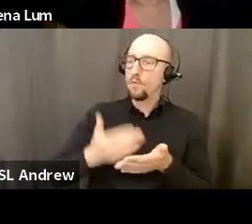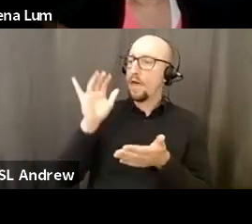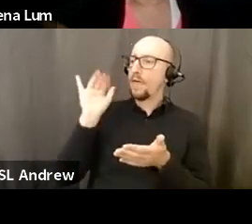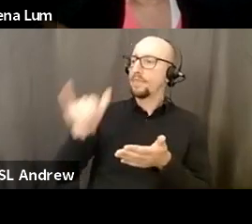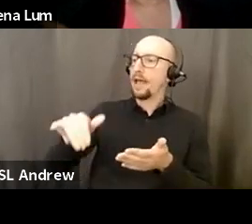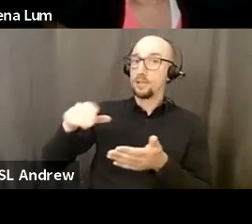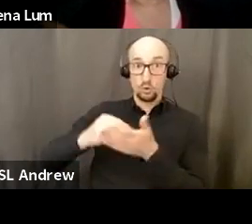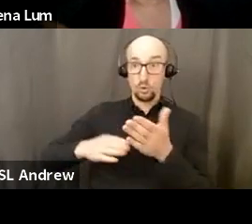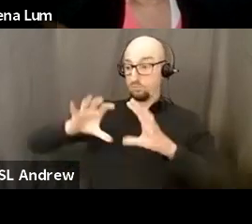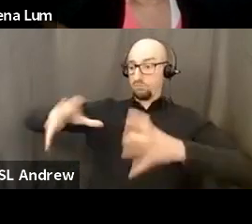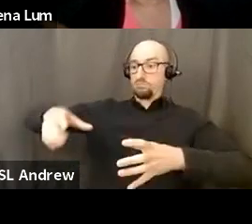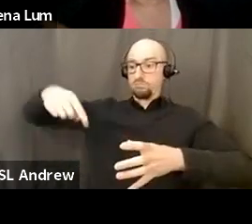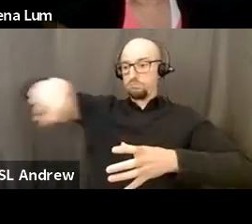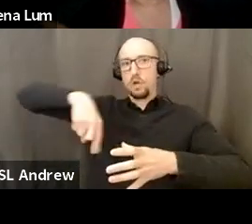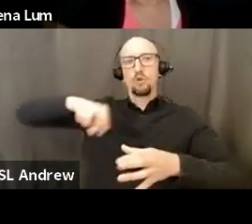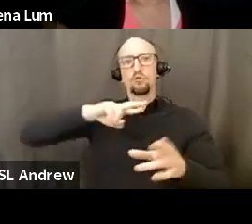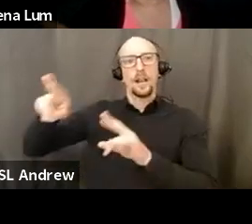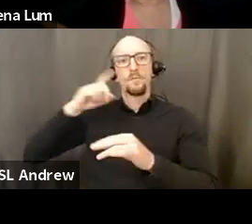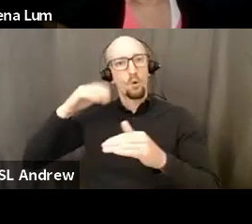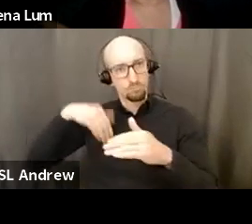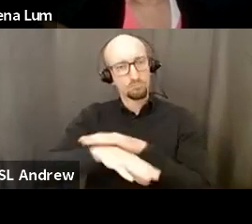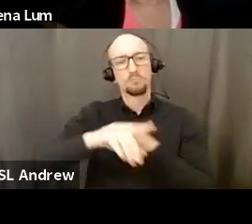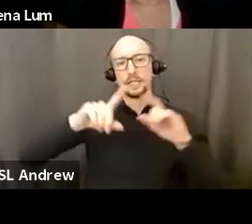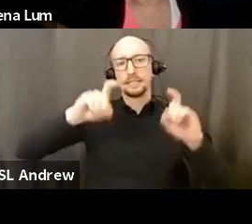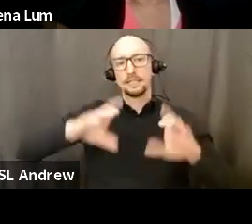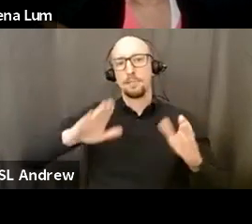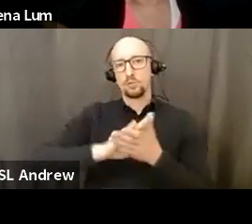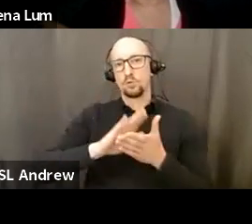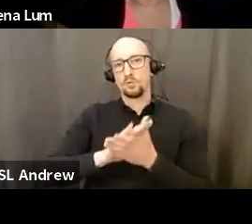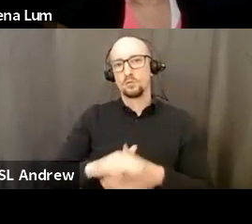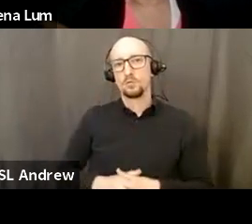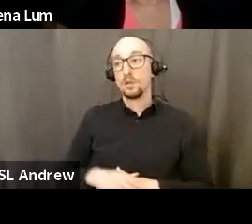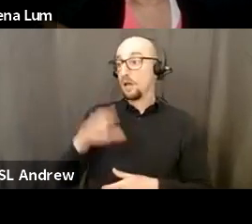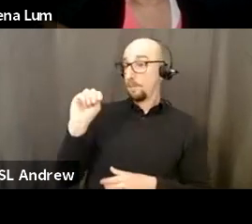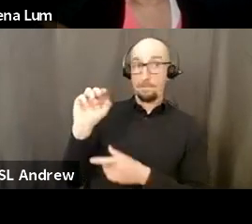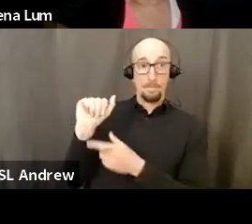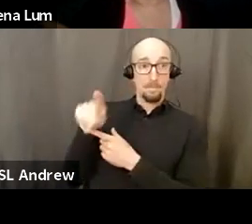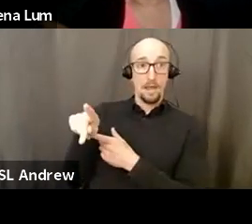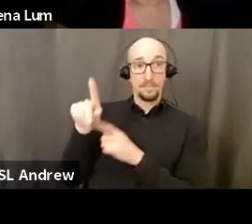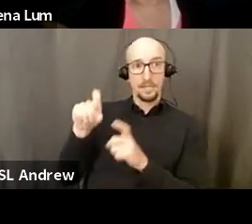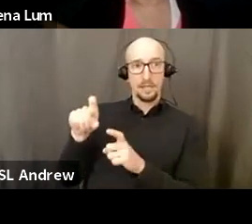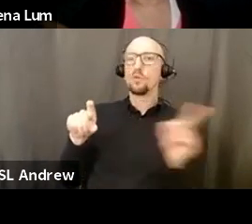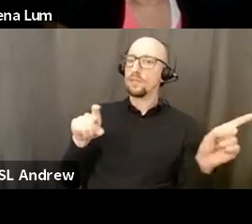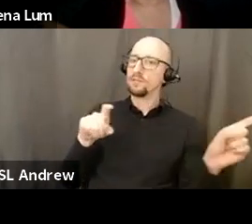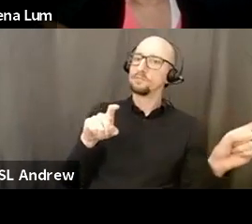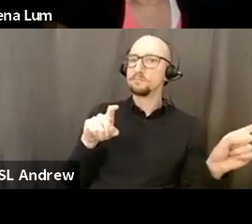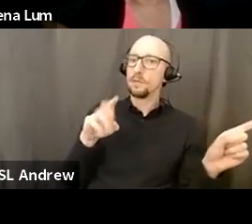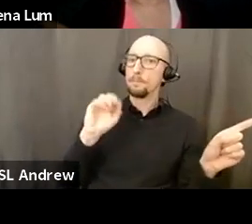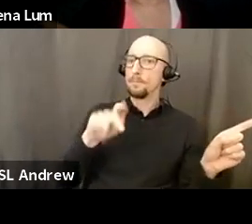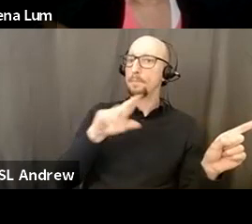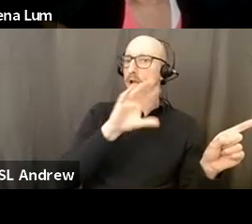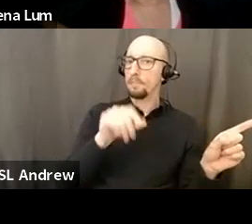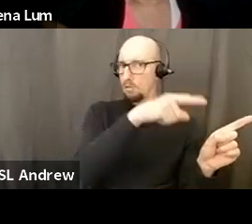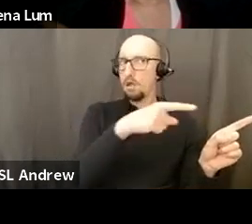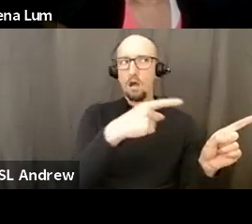pool. And the MAP test, according to the vendor, can give